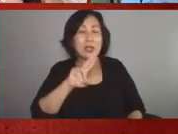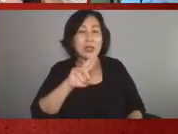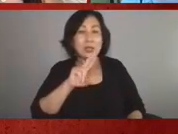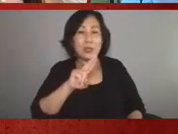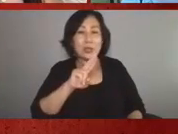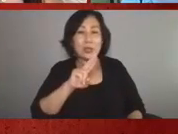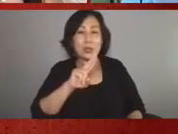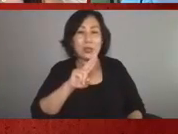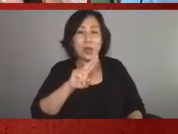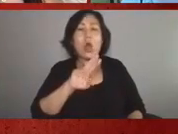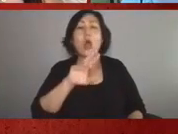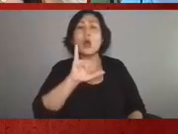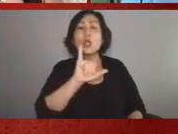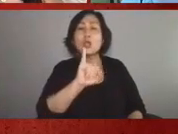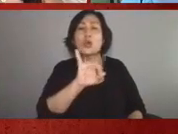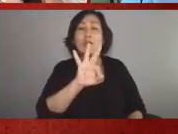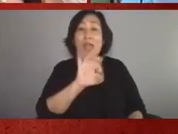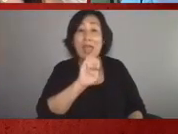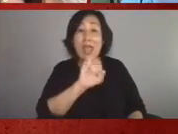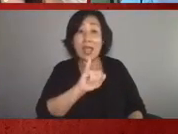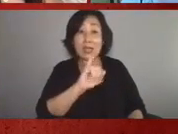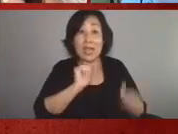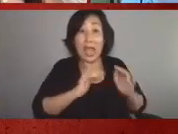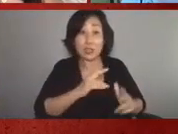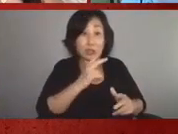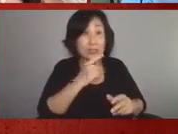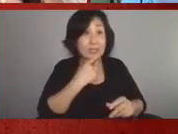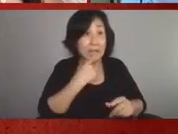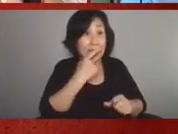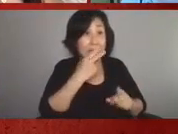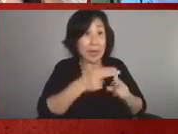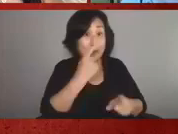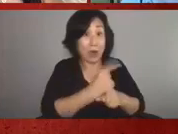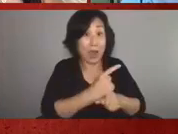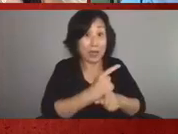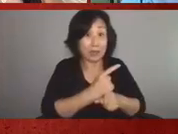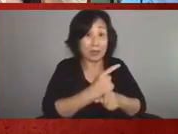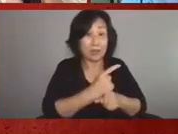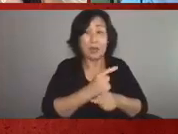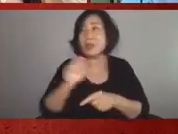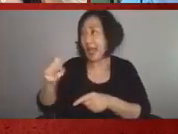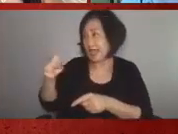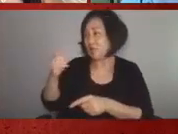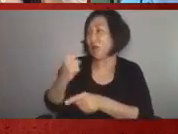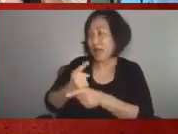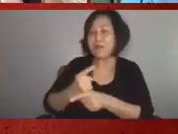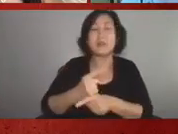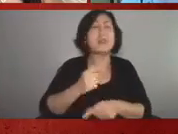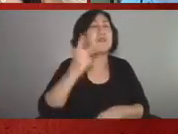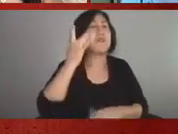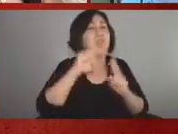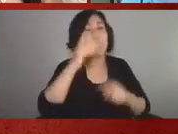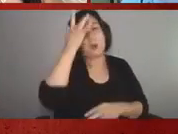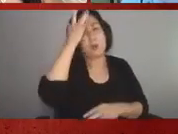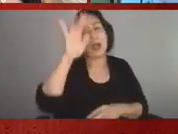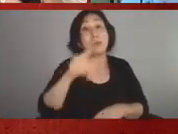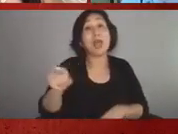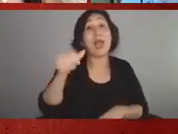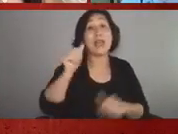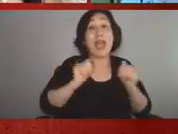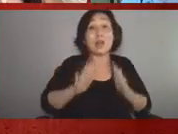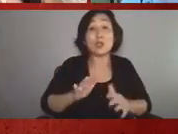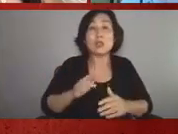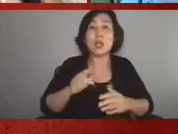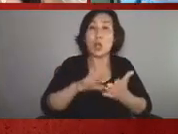is that how you pronounce her name, Yi Fei? Star? Yeah. Looks like it, yeah. Yeah, right. And she's very, very good, obviously.